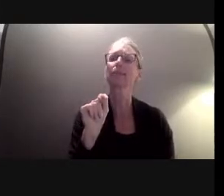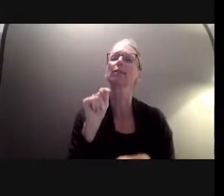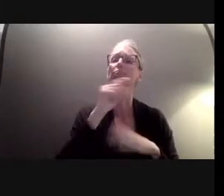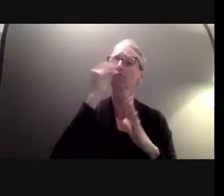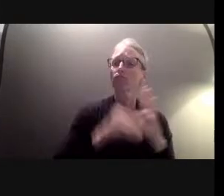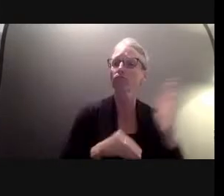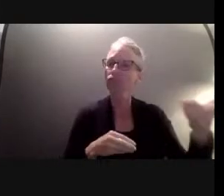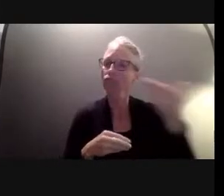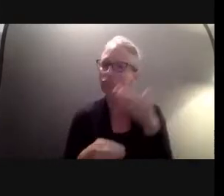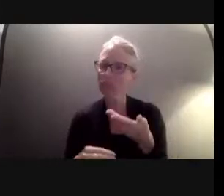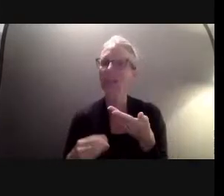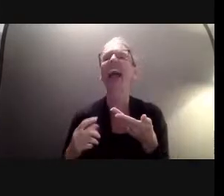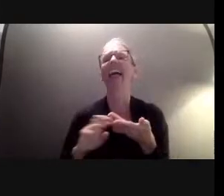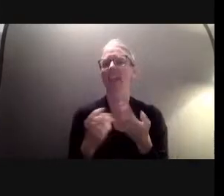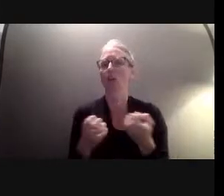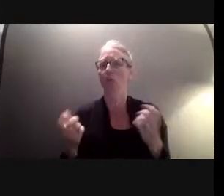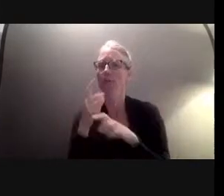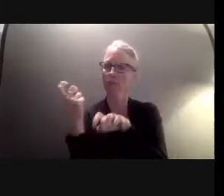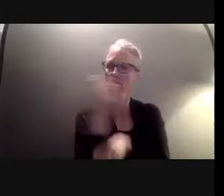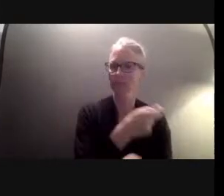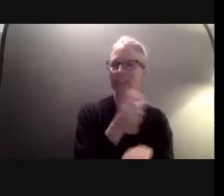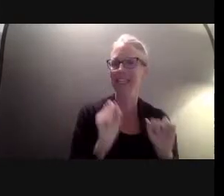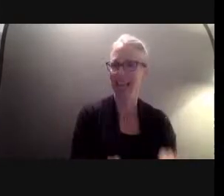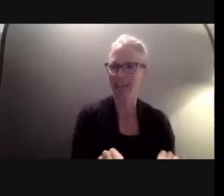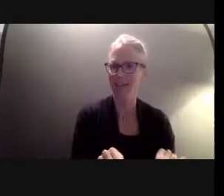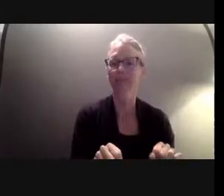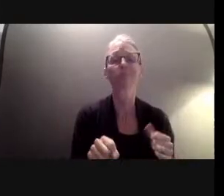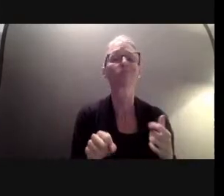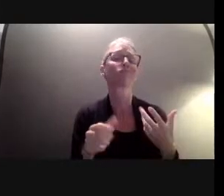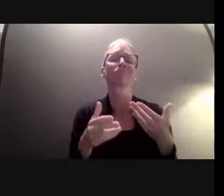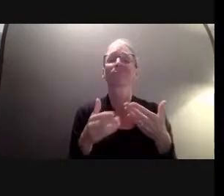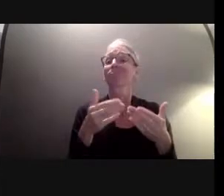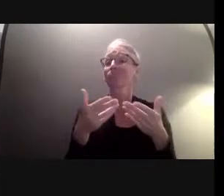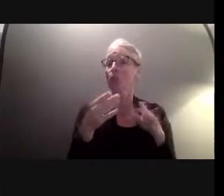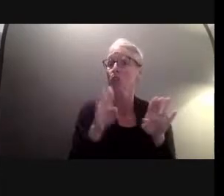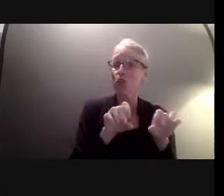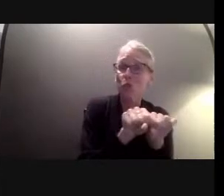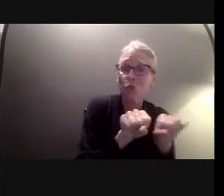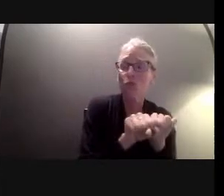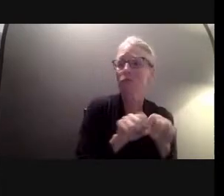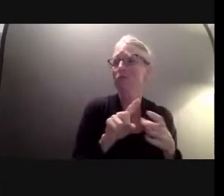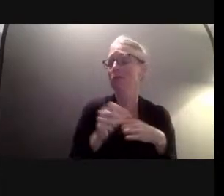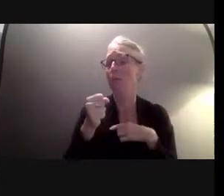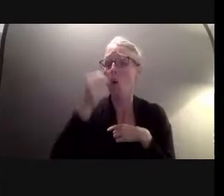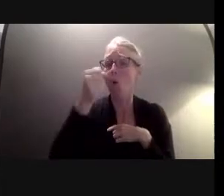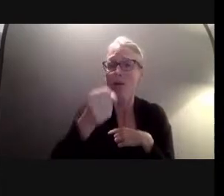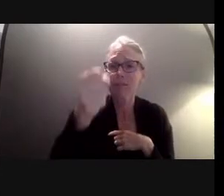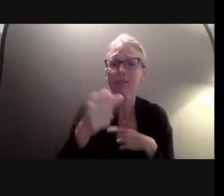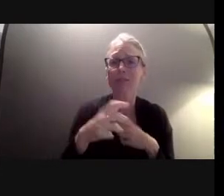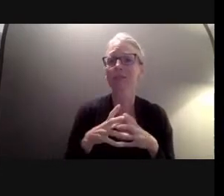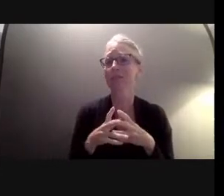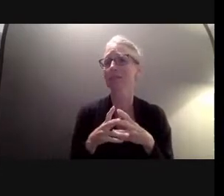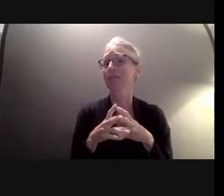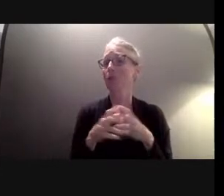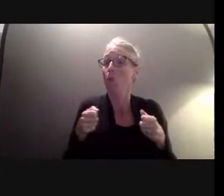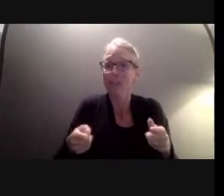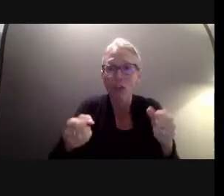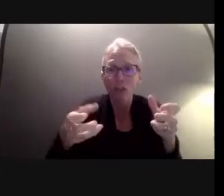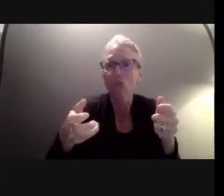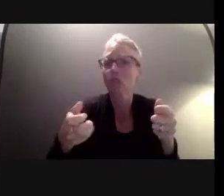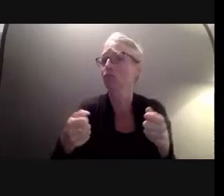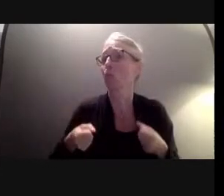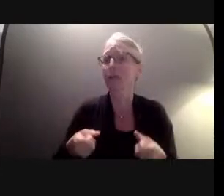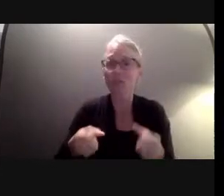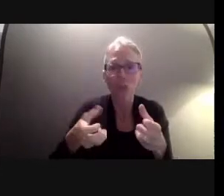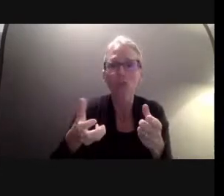bikes, even hiking poles, and just shoes are things that are often really expensive for people with disabilities. That is what we're